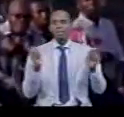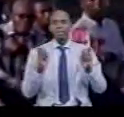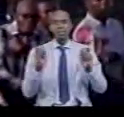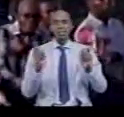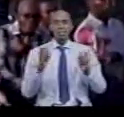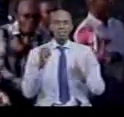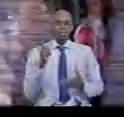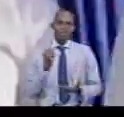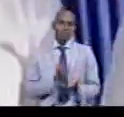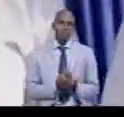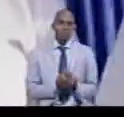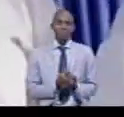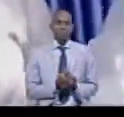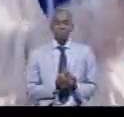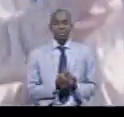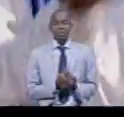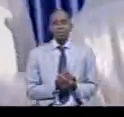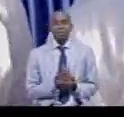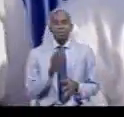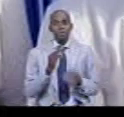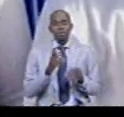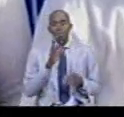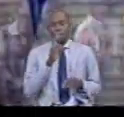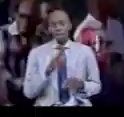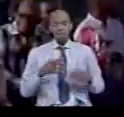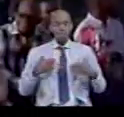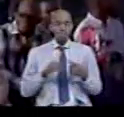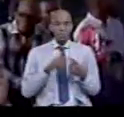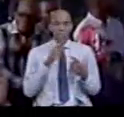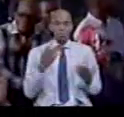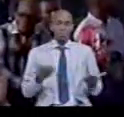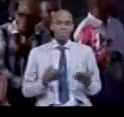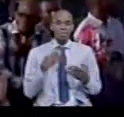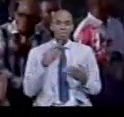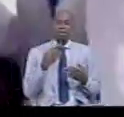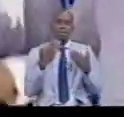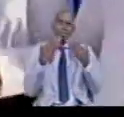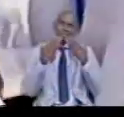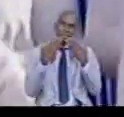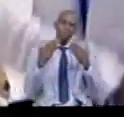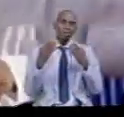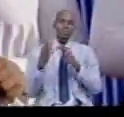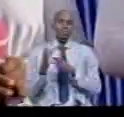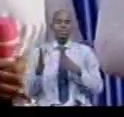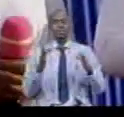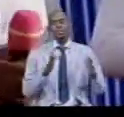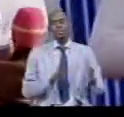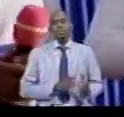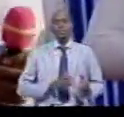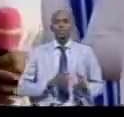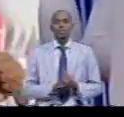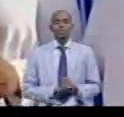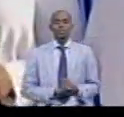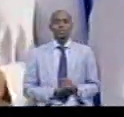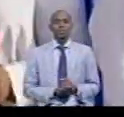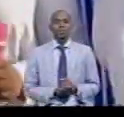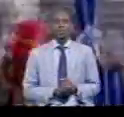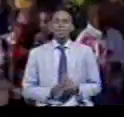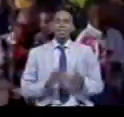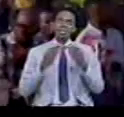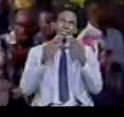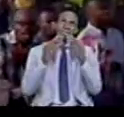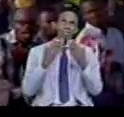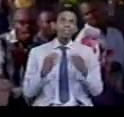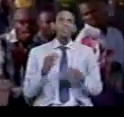If you're happy to be here, say, thank you, Jesus. Thank you, Jesus. Well, I want to hear everybody say, thank you,